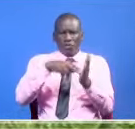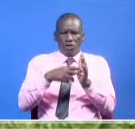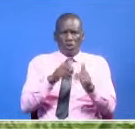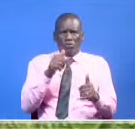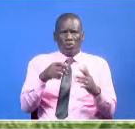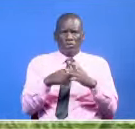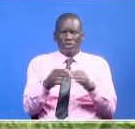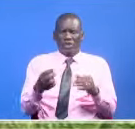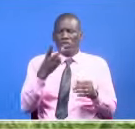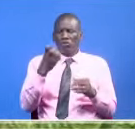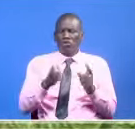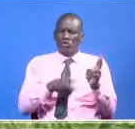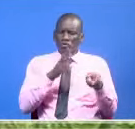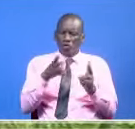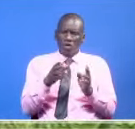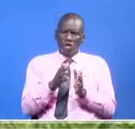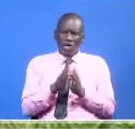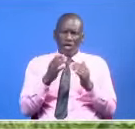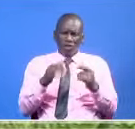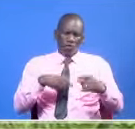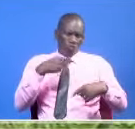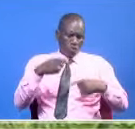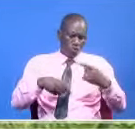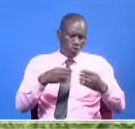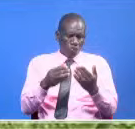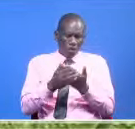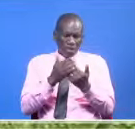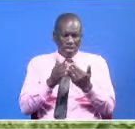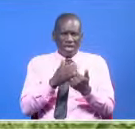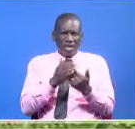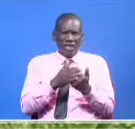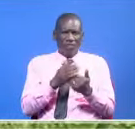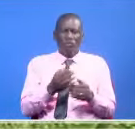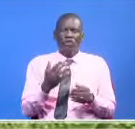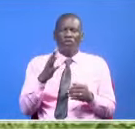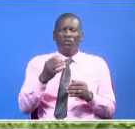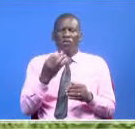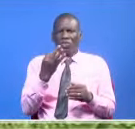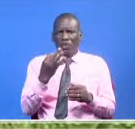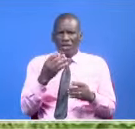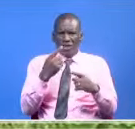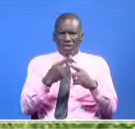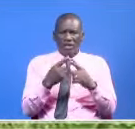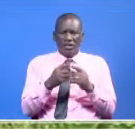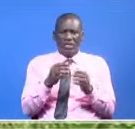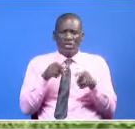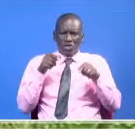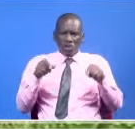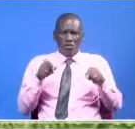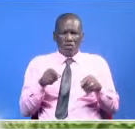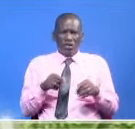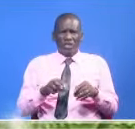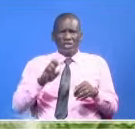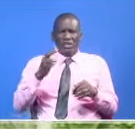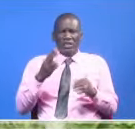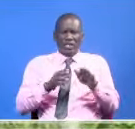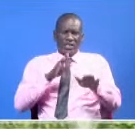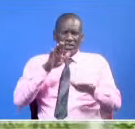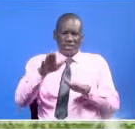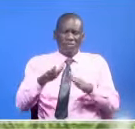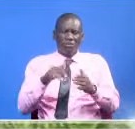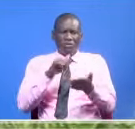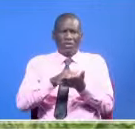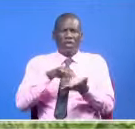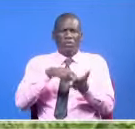in 2022 and we take care of trees for 3 years. And so today's is a second phase of that